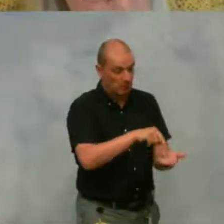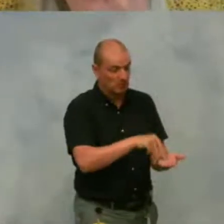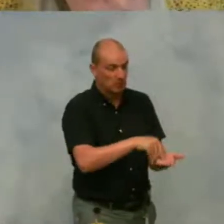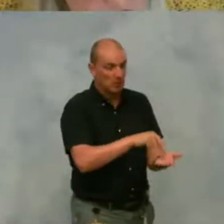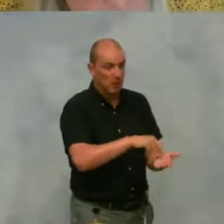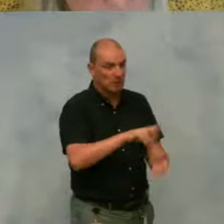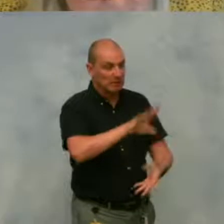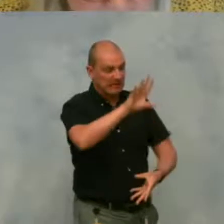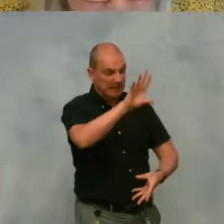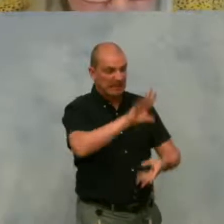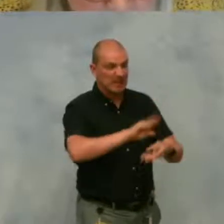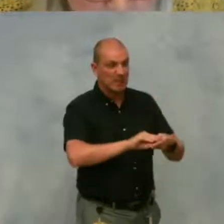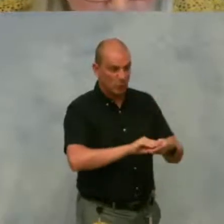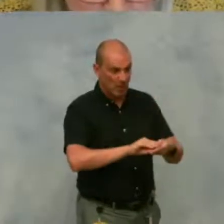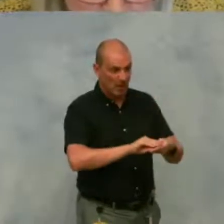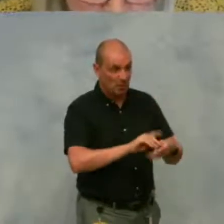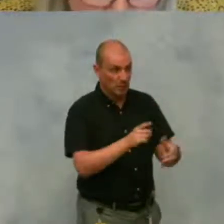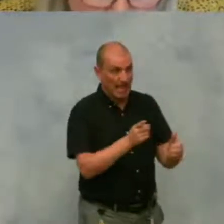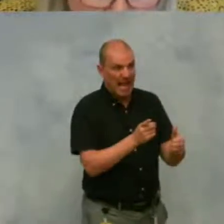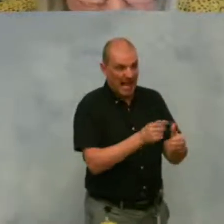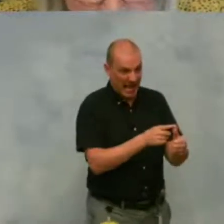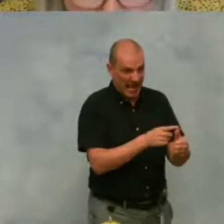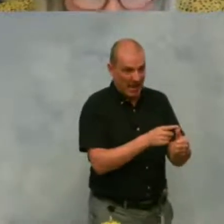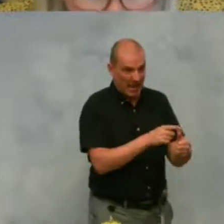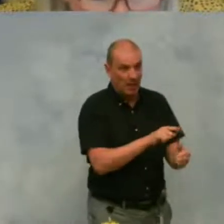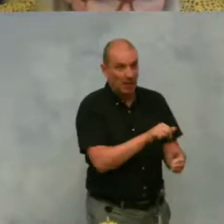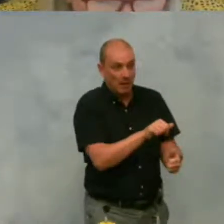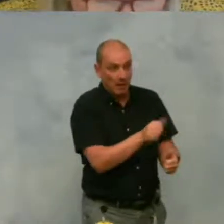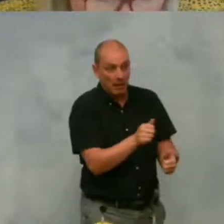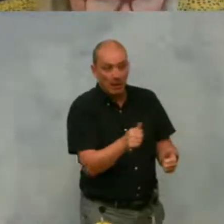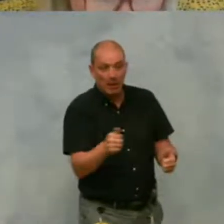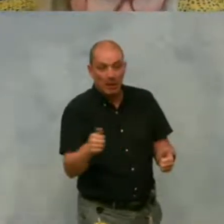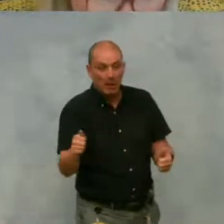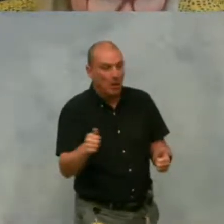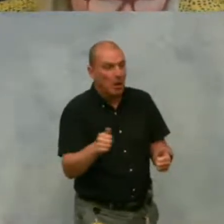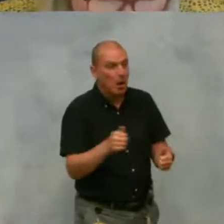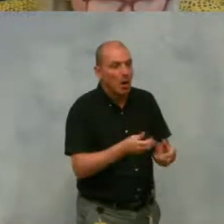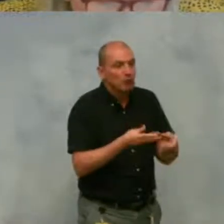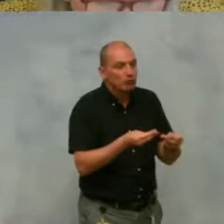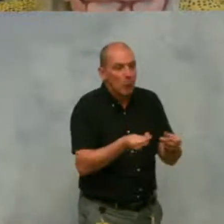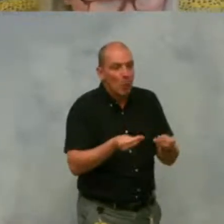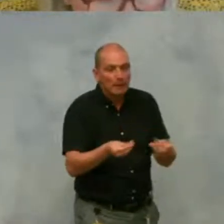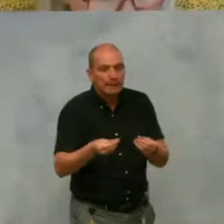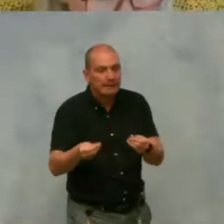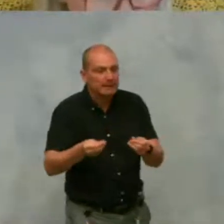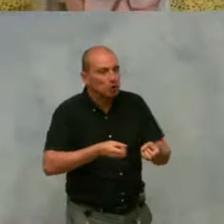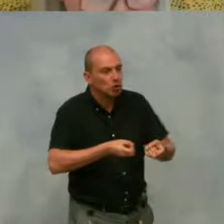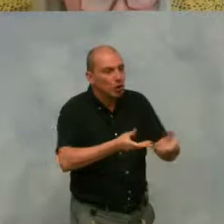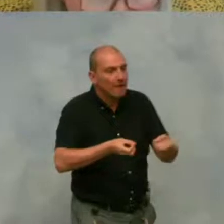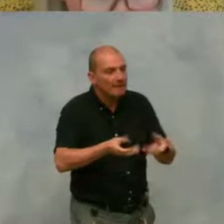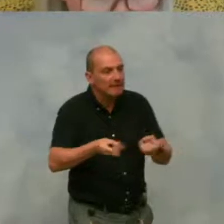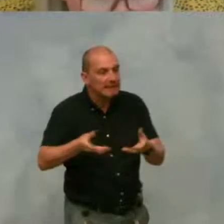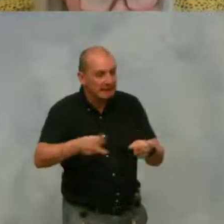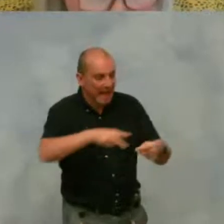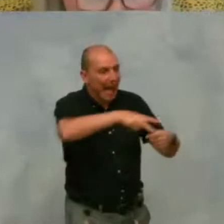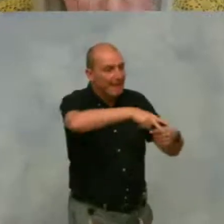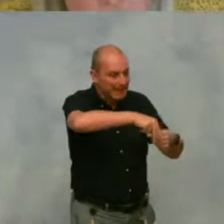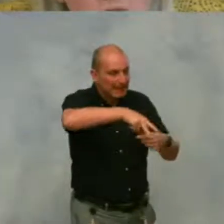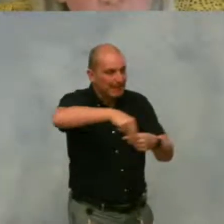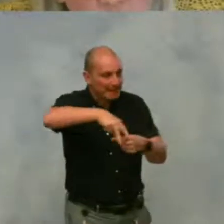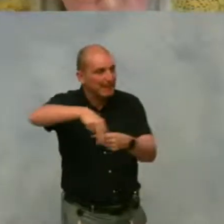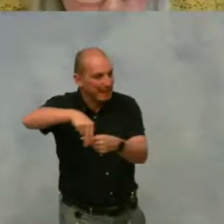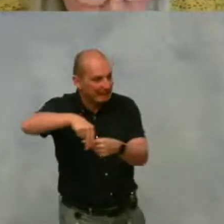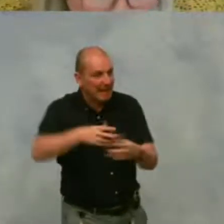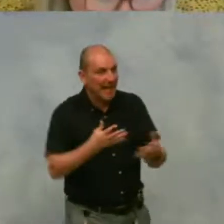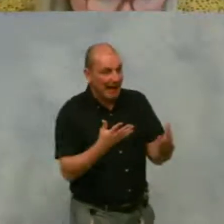the resource in Appendix A, and then a page for each of the resource's specific services. And you can see there how each of